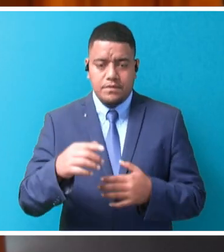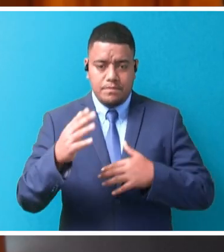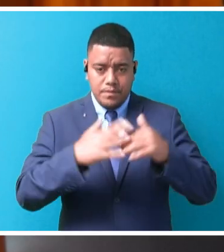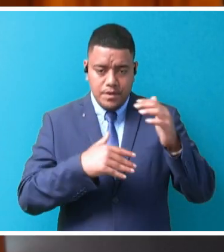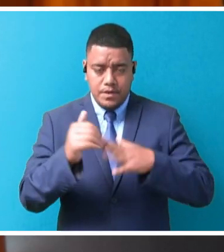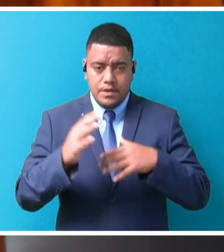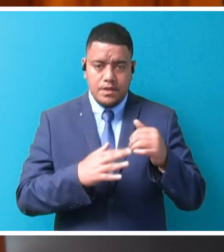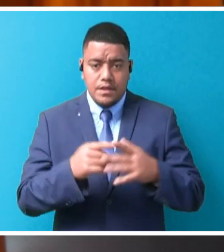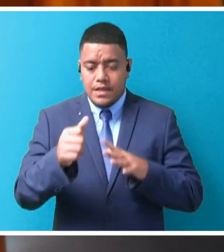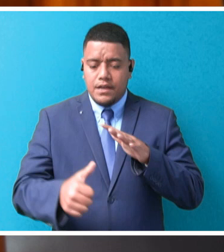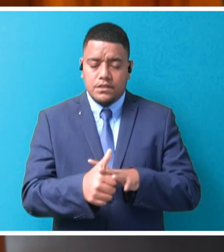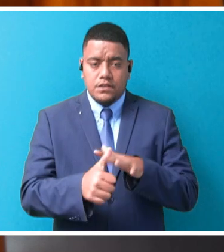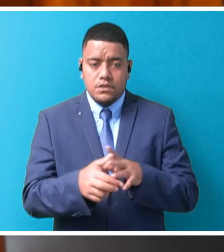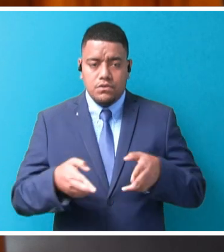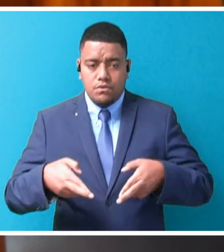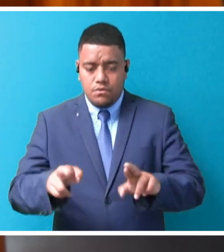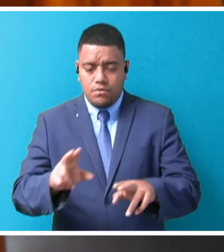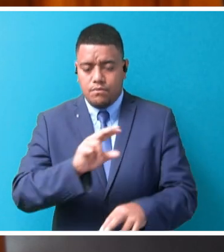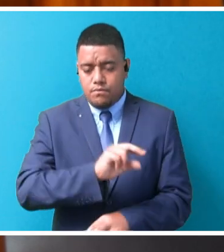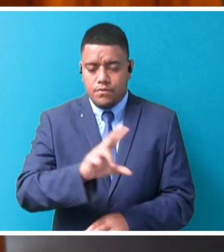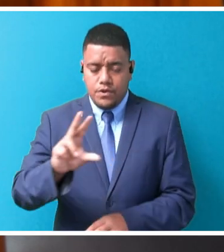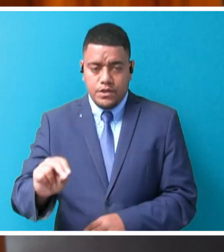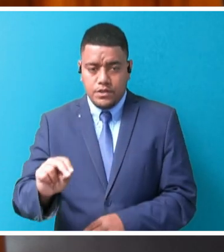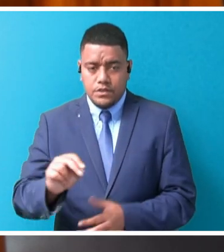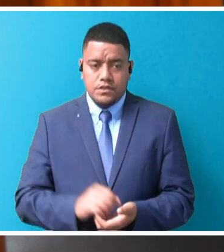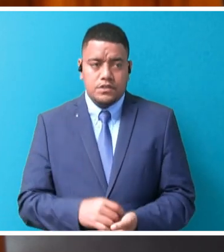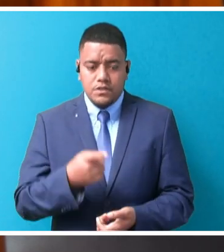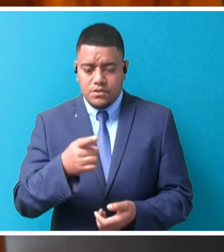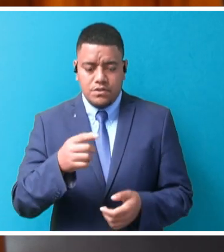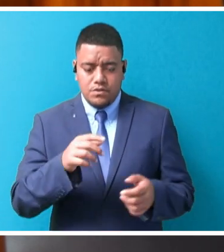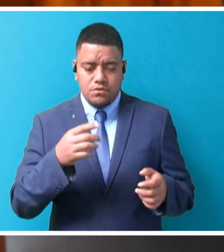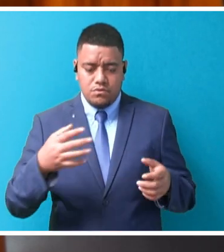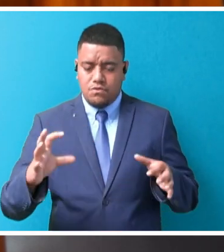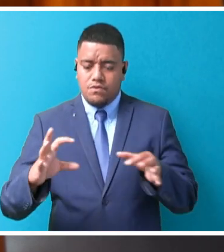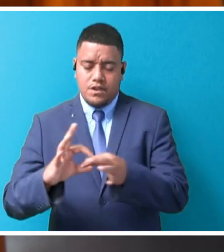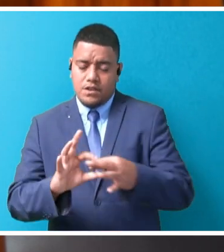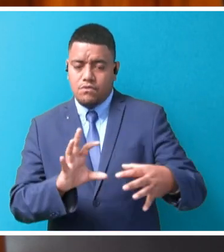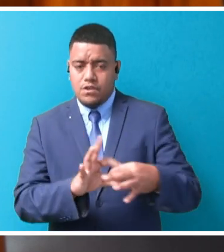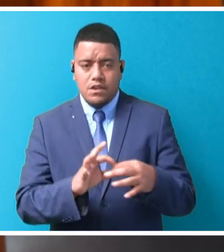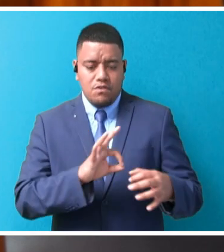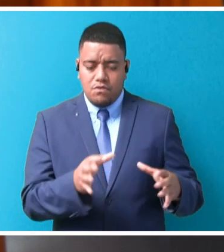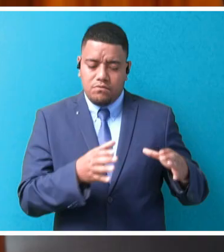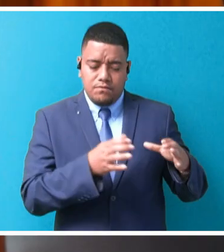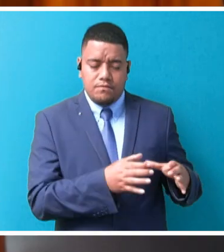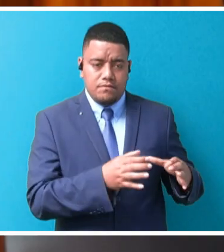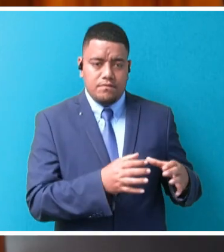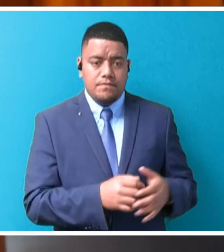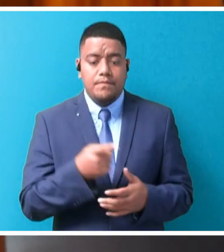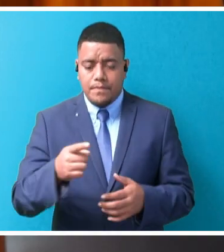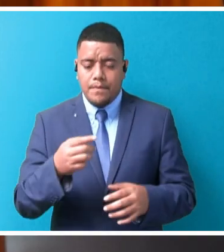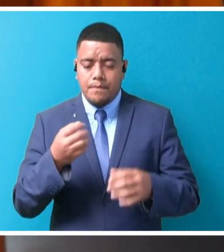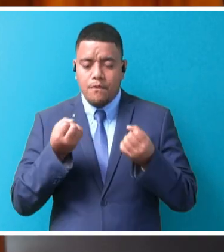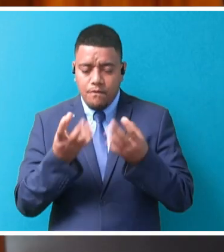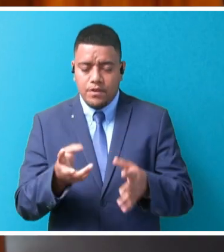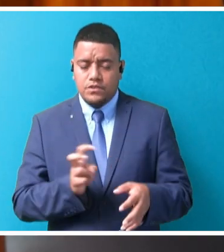maintain rural access roads and bridges to reduce isolation, upgrade community jetties to support maritime transport